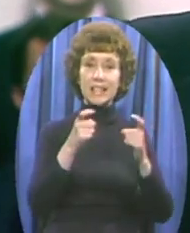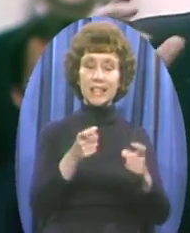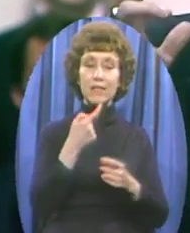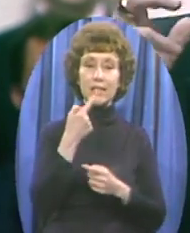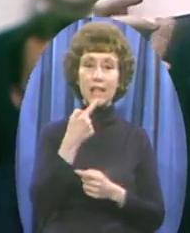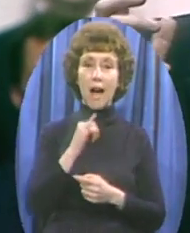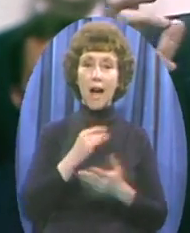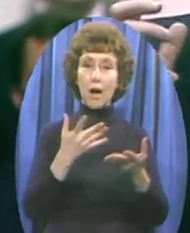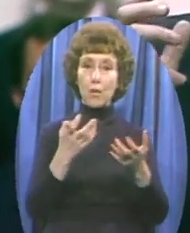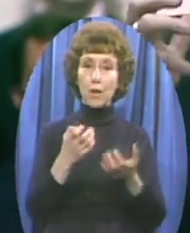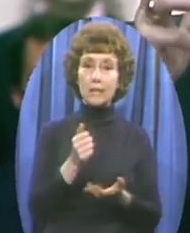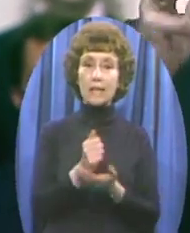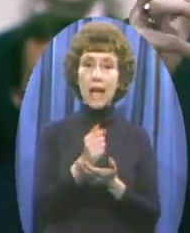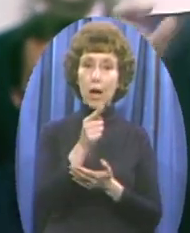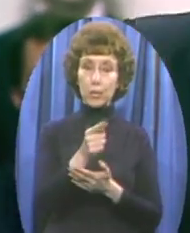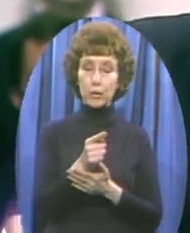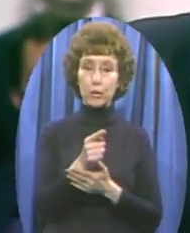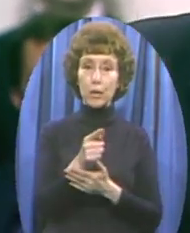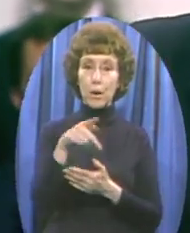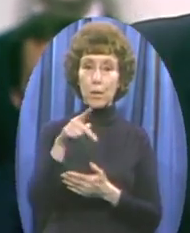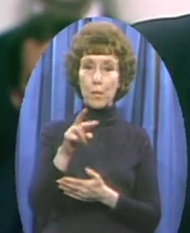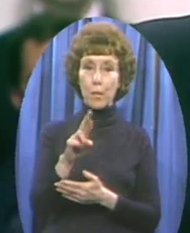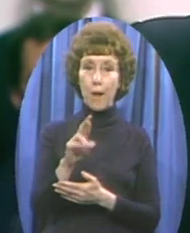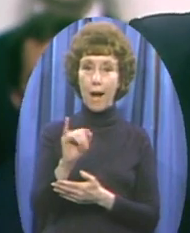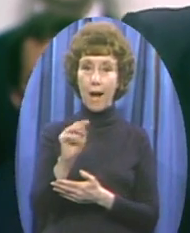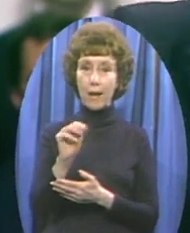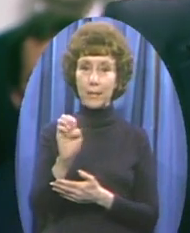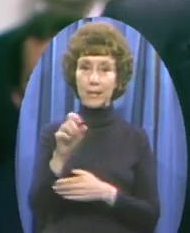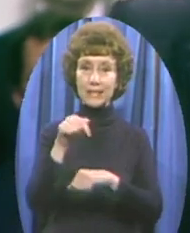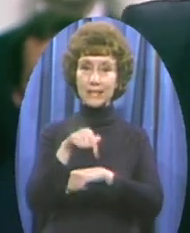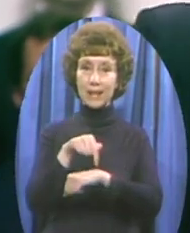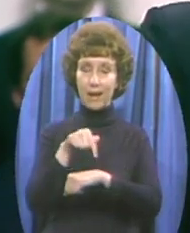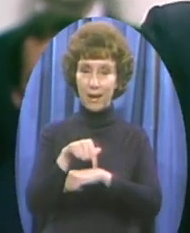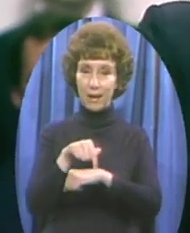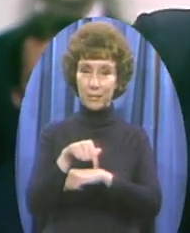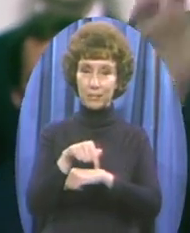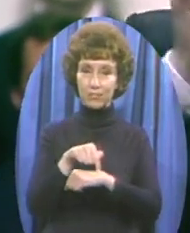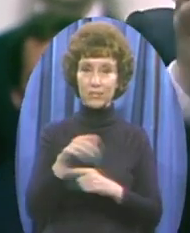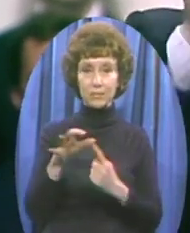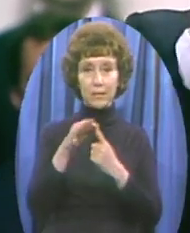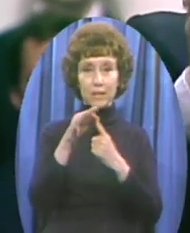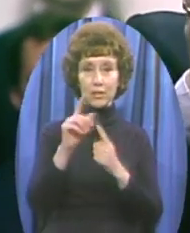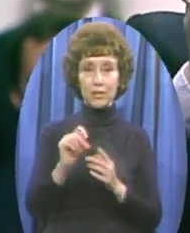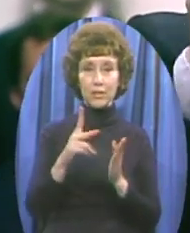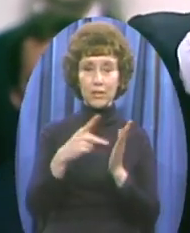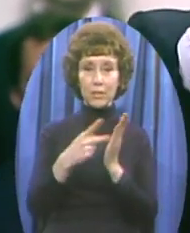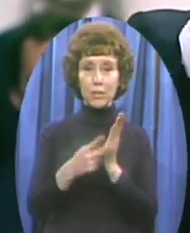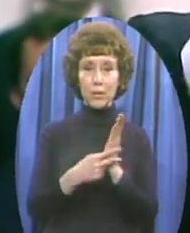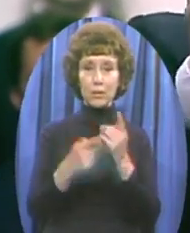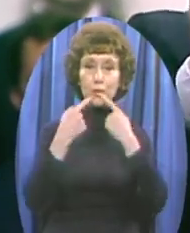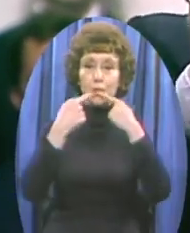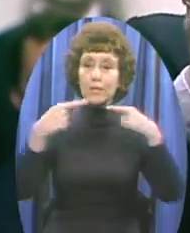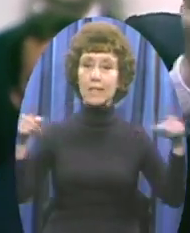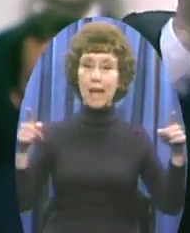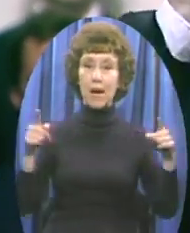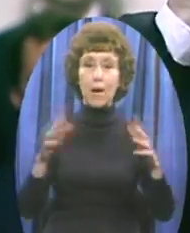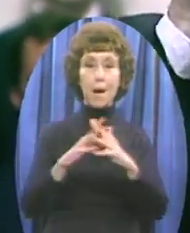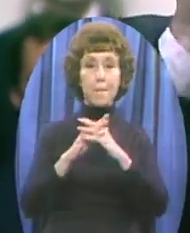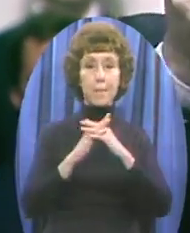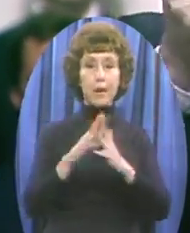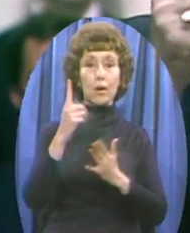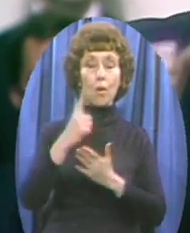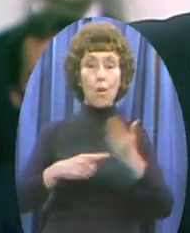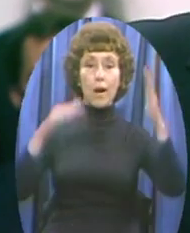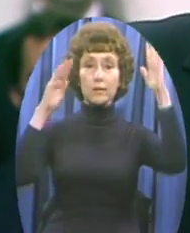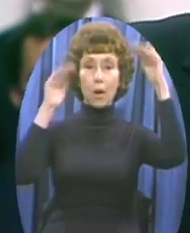through 5 weeks of radio and television over the regular Old Time Gospel Hour network to tell the nation what the hope is, how